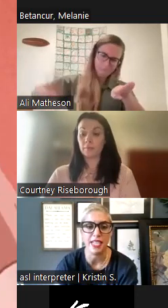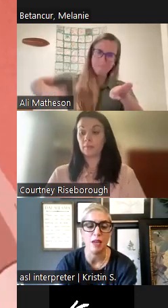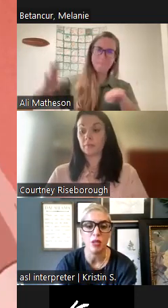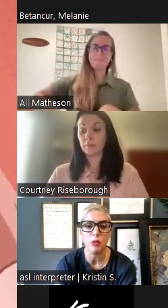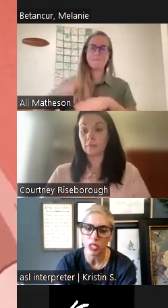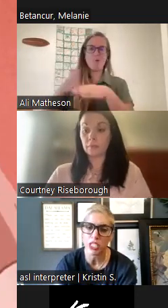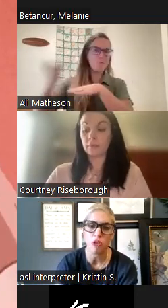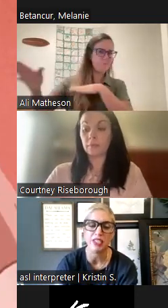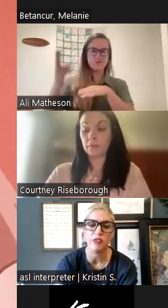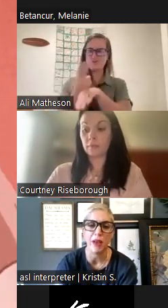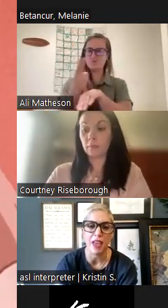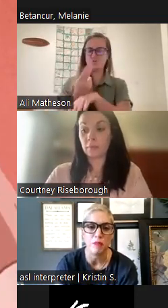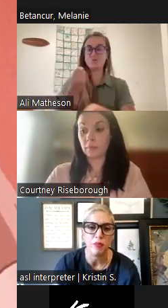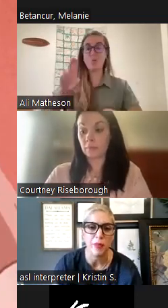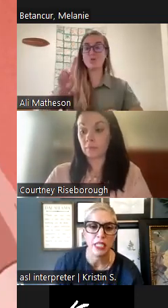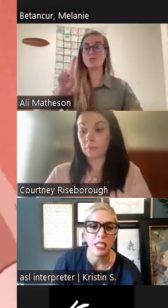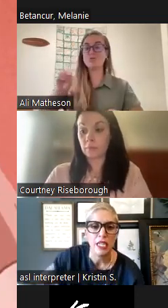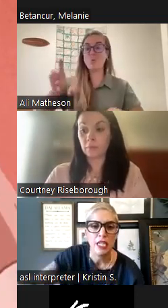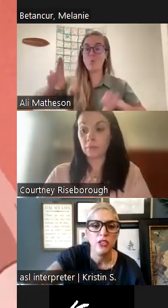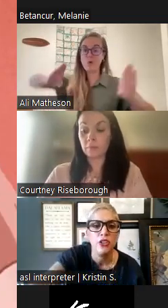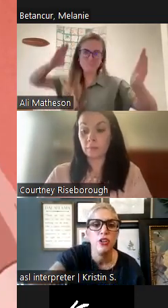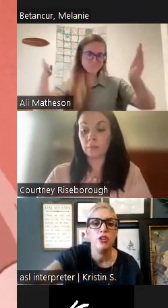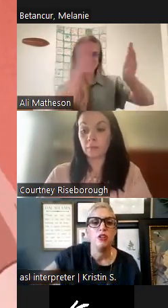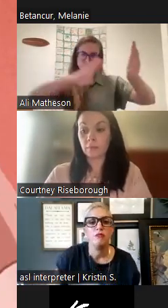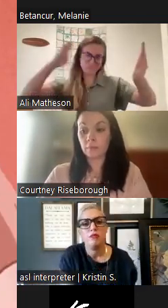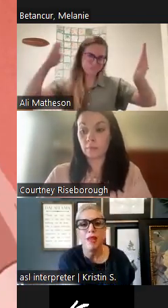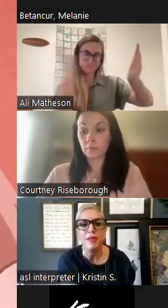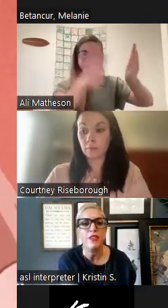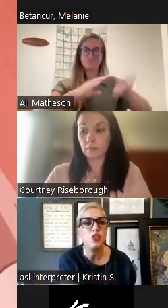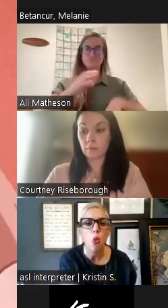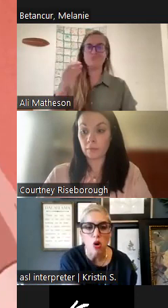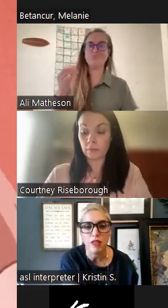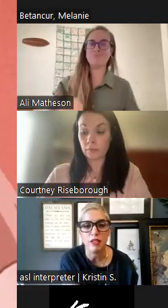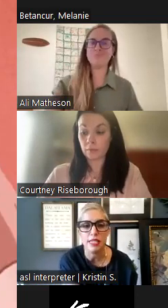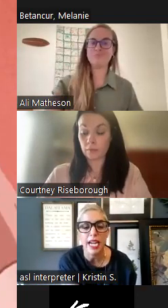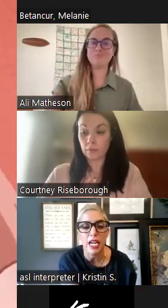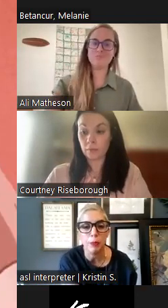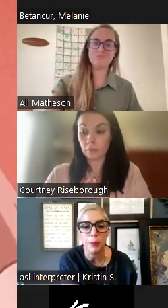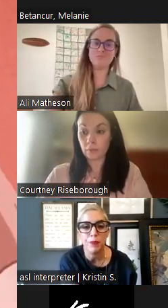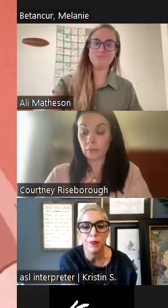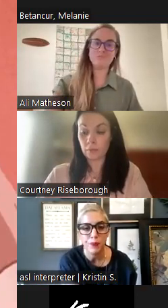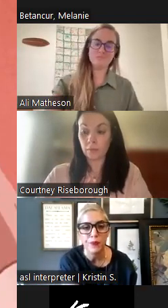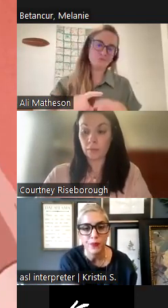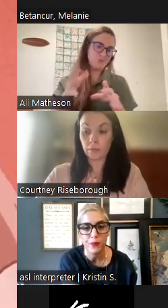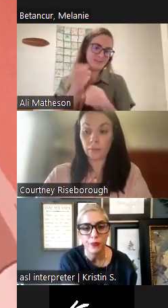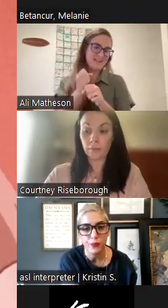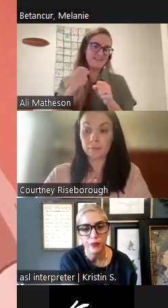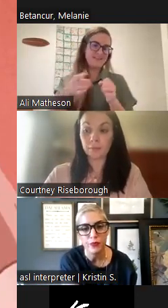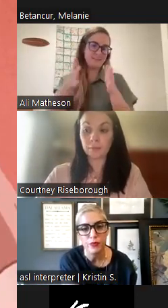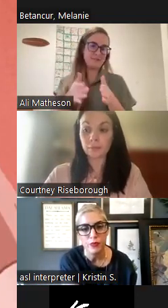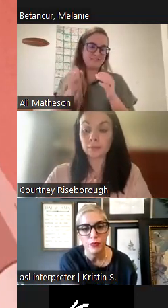hard on the table, be really aggressive about that movement. Maybe the door they'll slam.